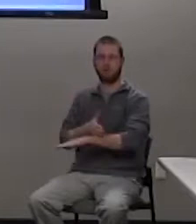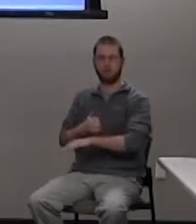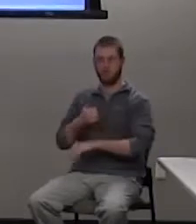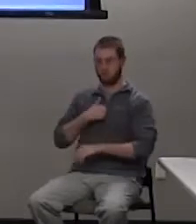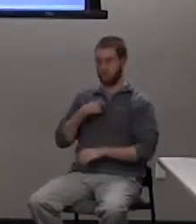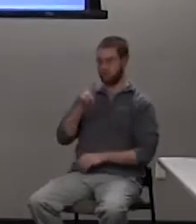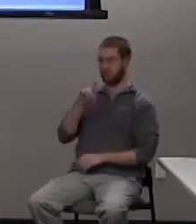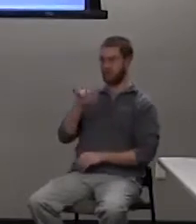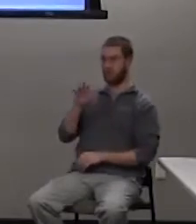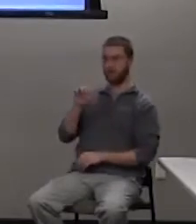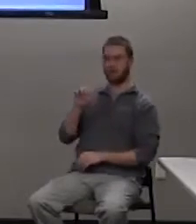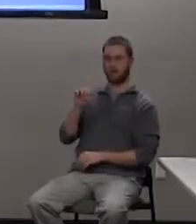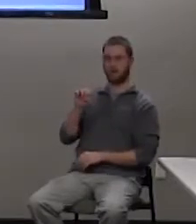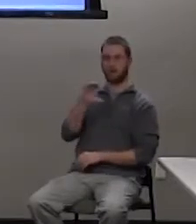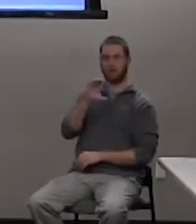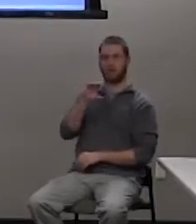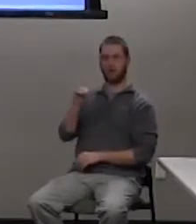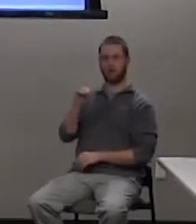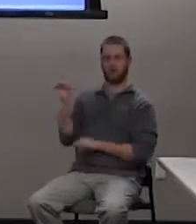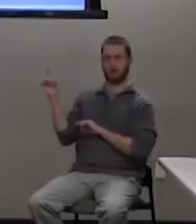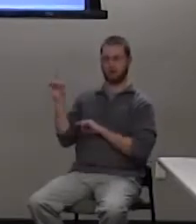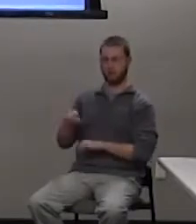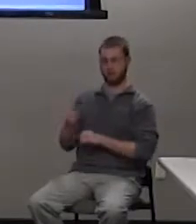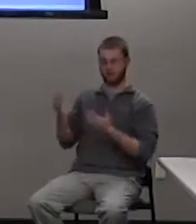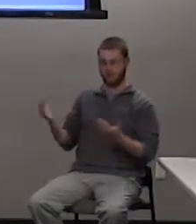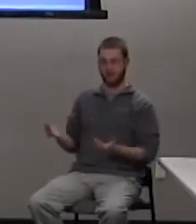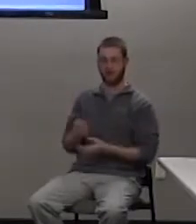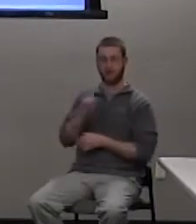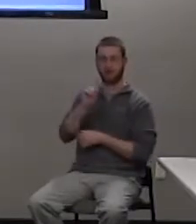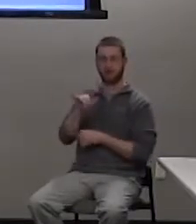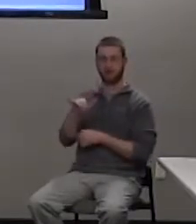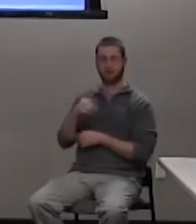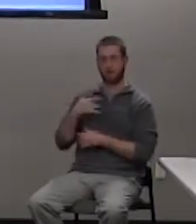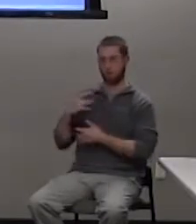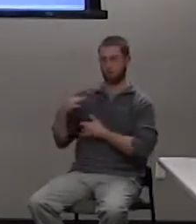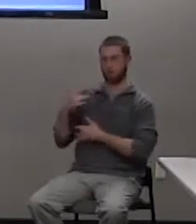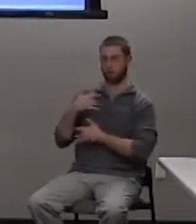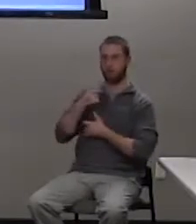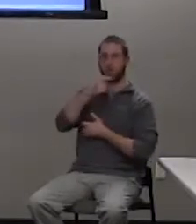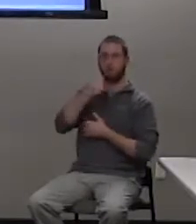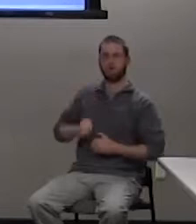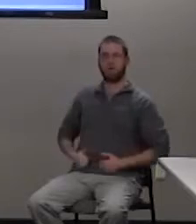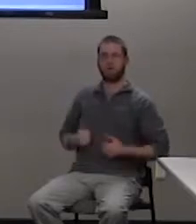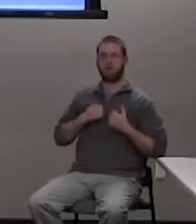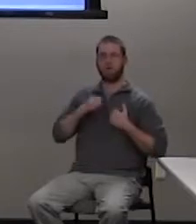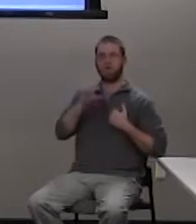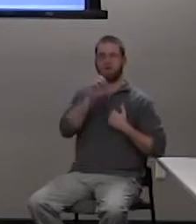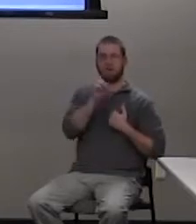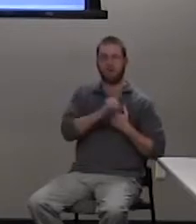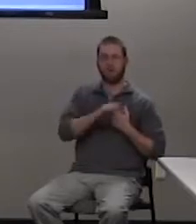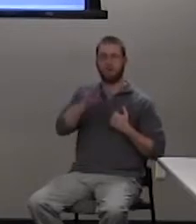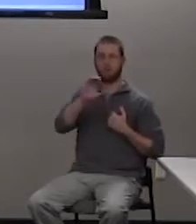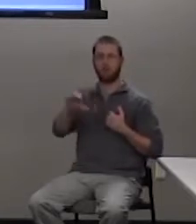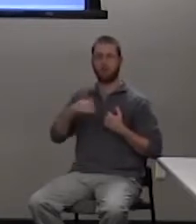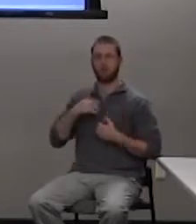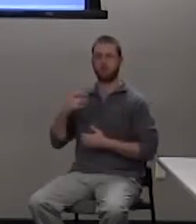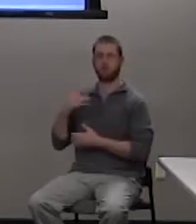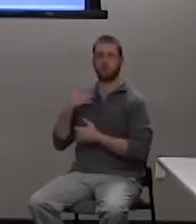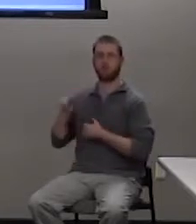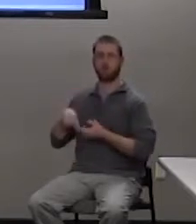Kyle Corporation looking to locate here, I'm not just concerned about people who live in Danville and Boyle County. I'm concerned